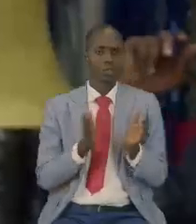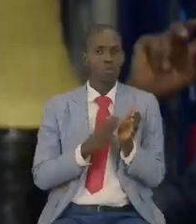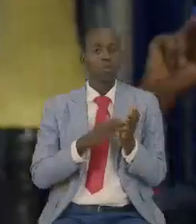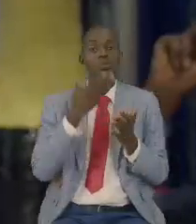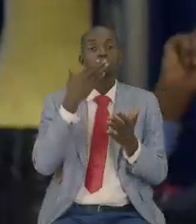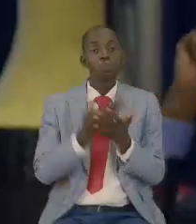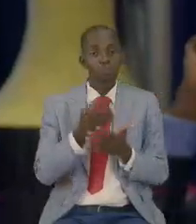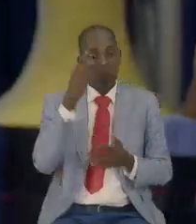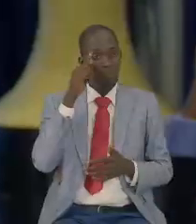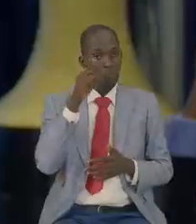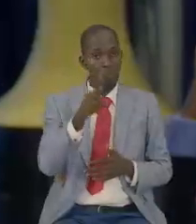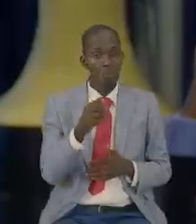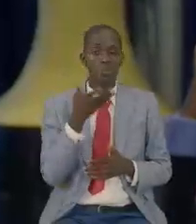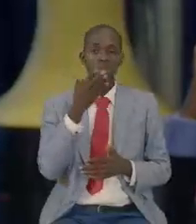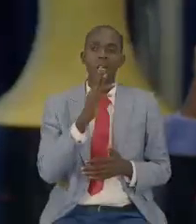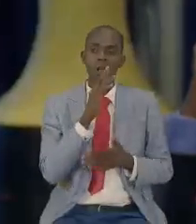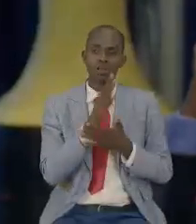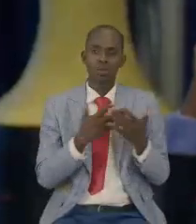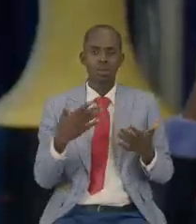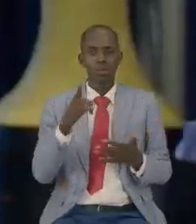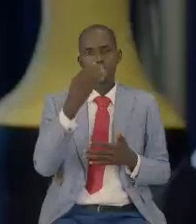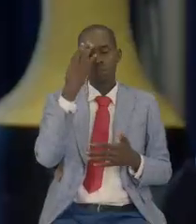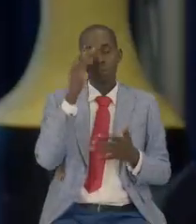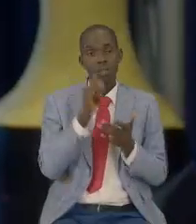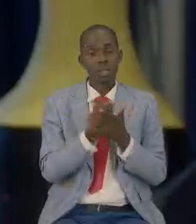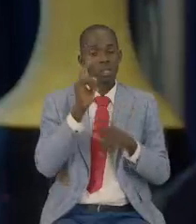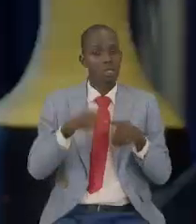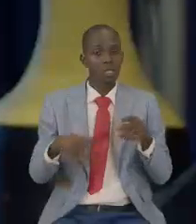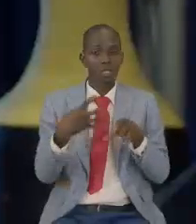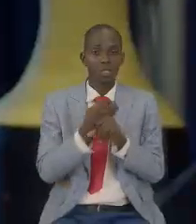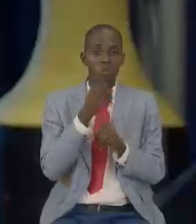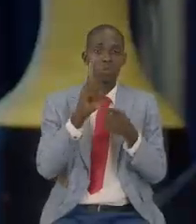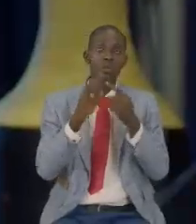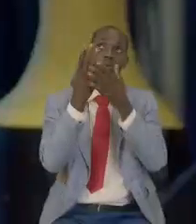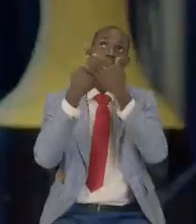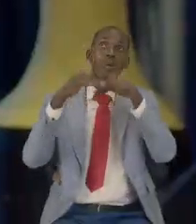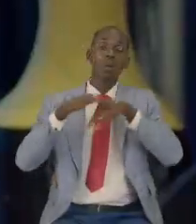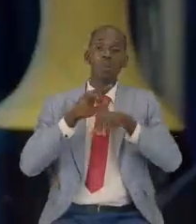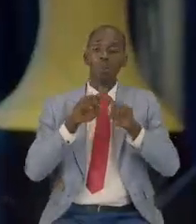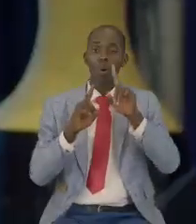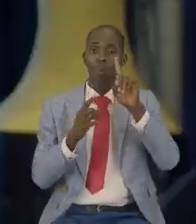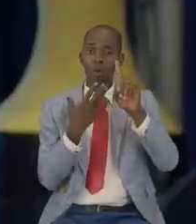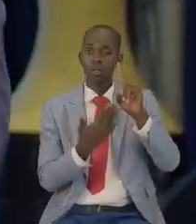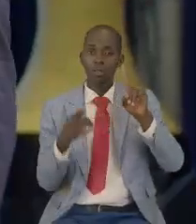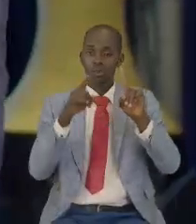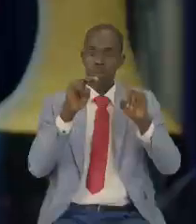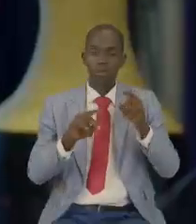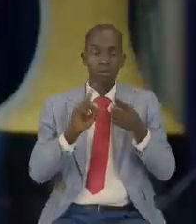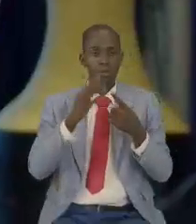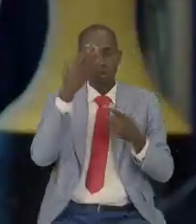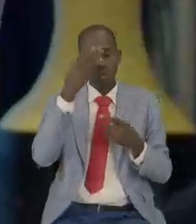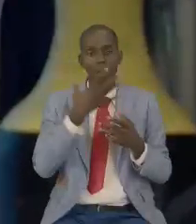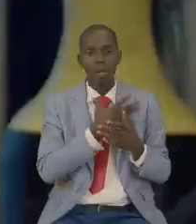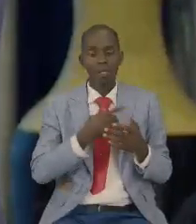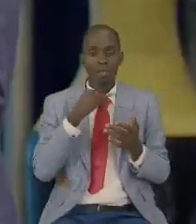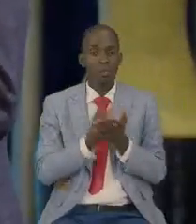you to heaven. But there's one thing you ought to know. And it says, know ye not that your body is